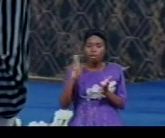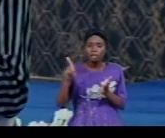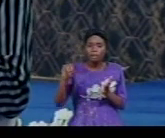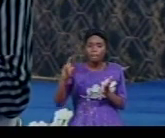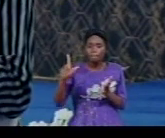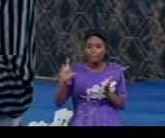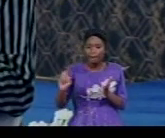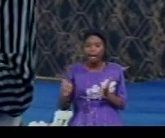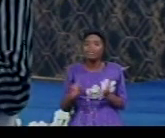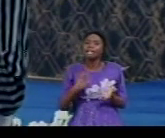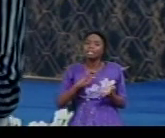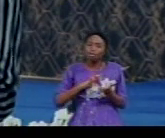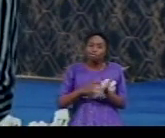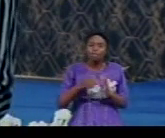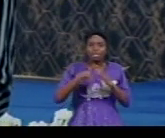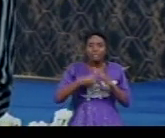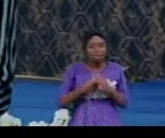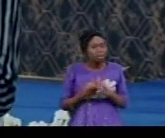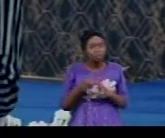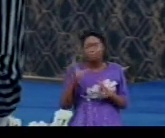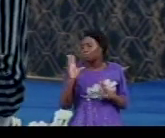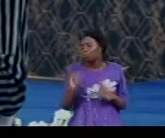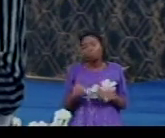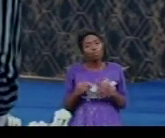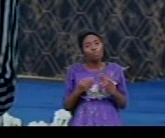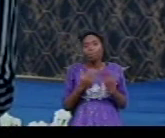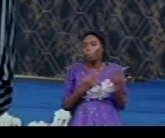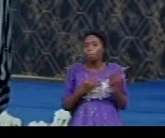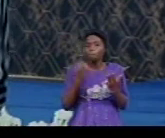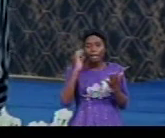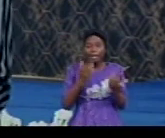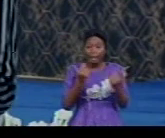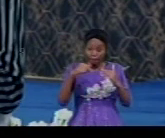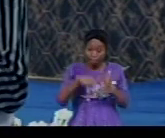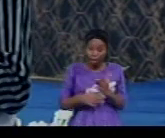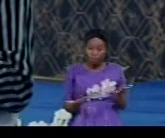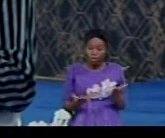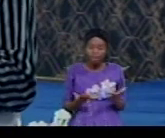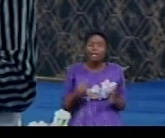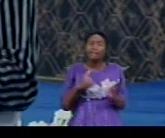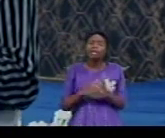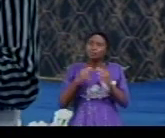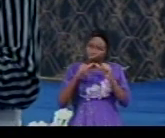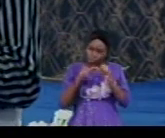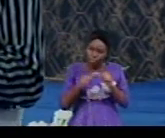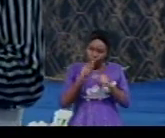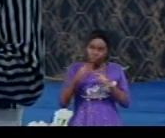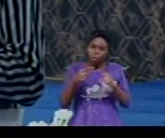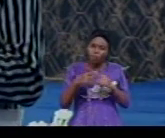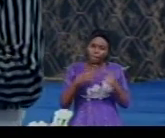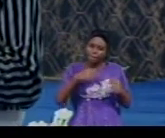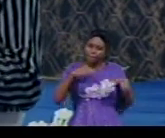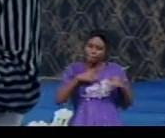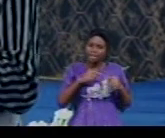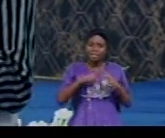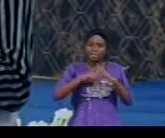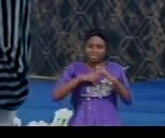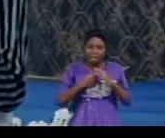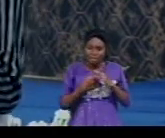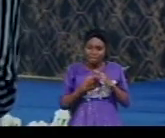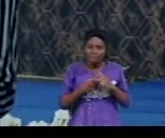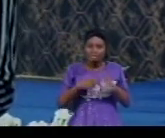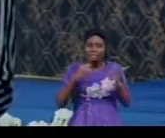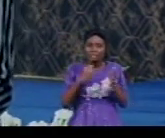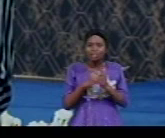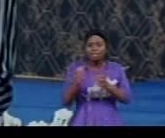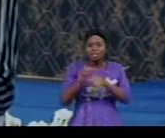to no avail. When I came down here, I swear, it was still that way. Because when the pain starts, it irritates me, every part of my